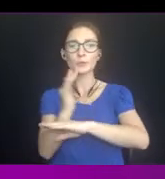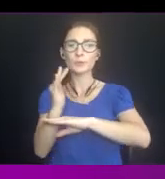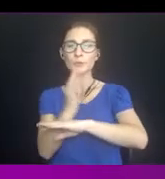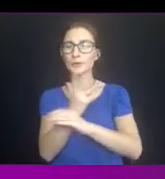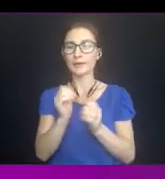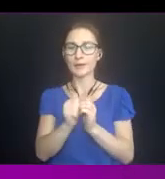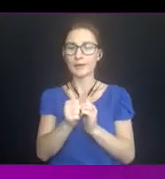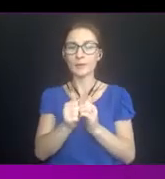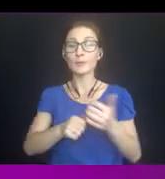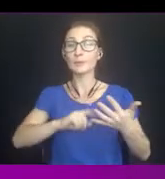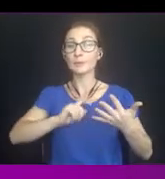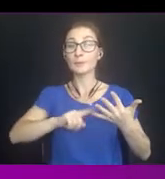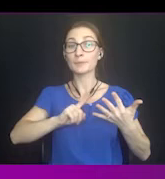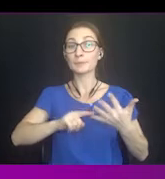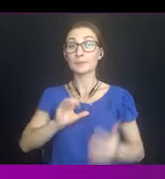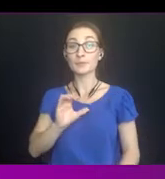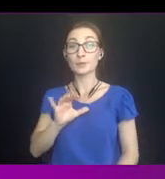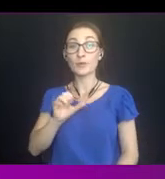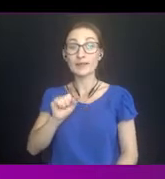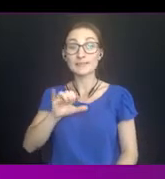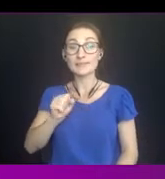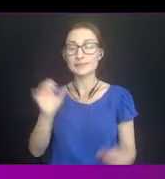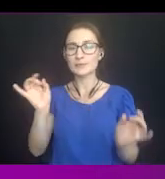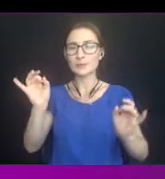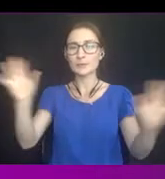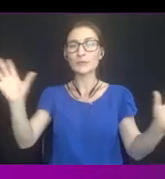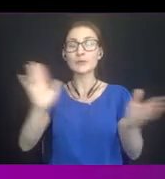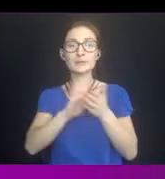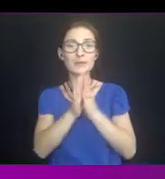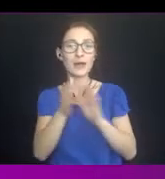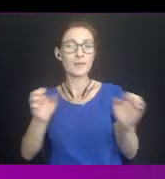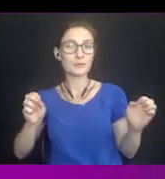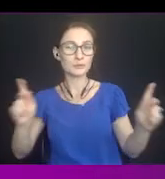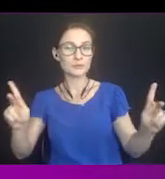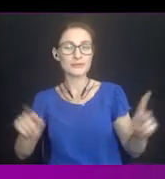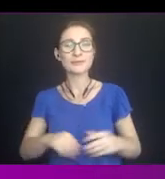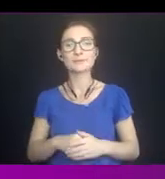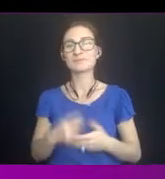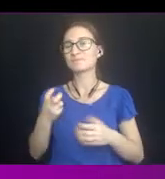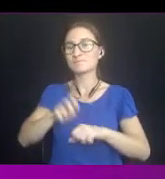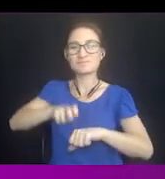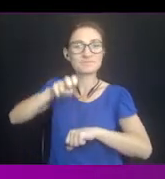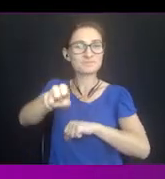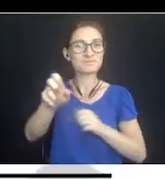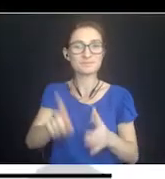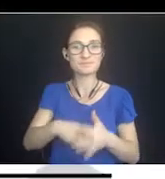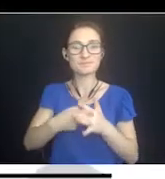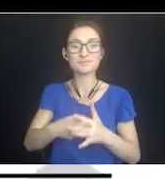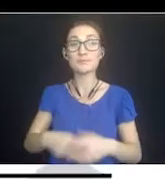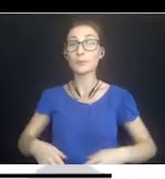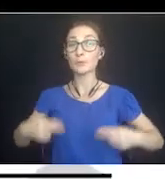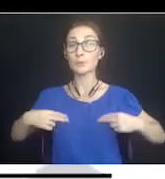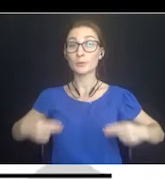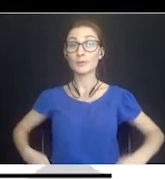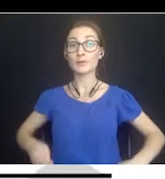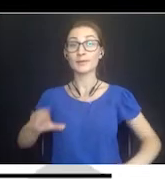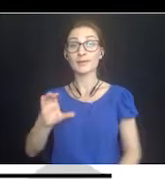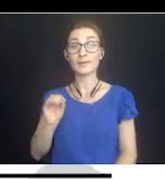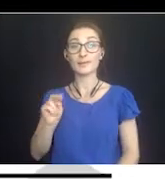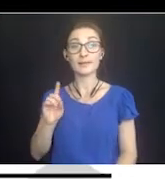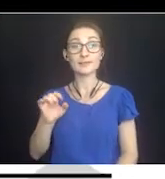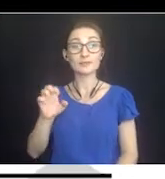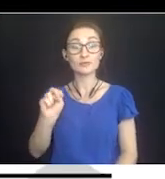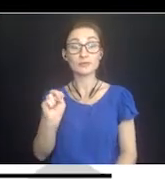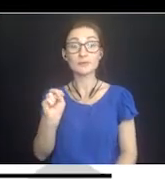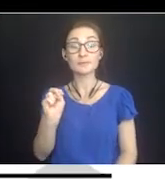itself is how you go from one to the other, and then why crises are opportunities. All right, let's jump right